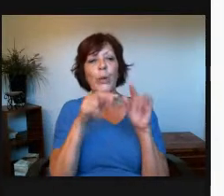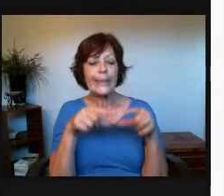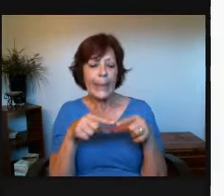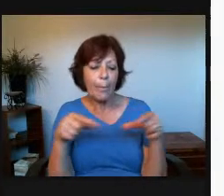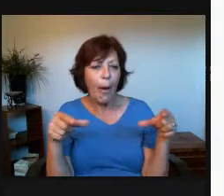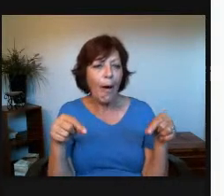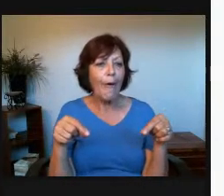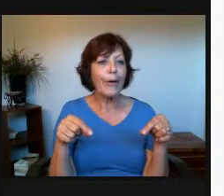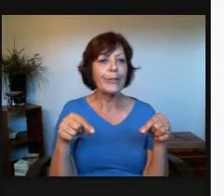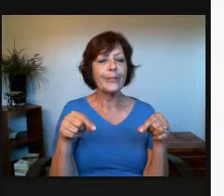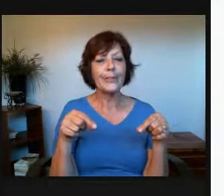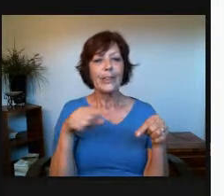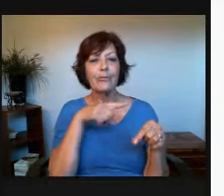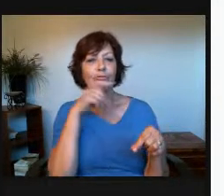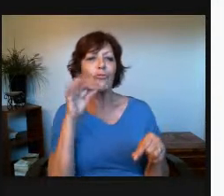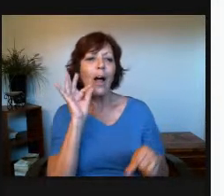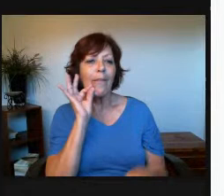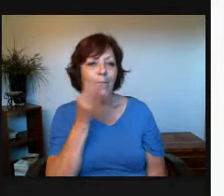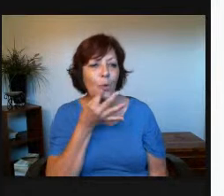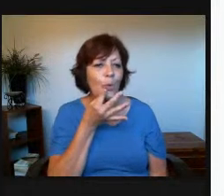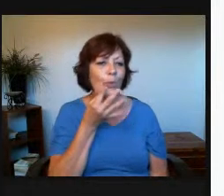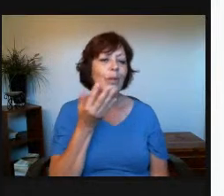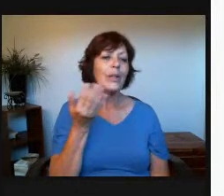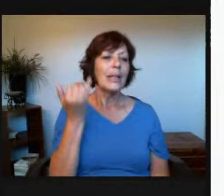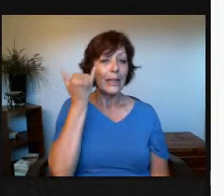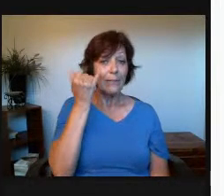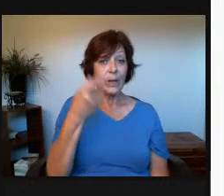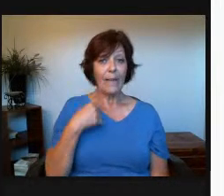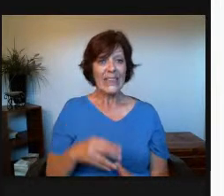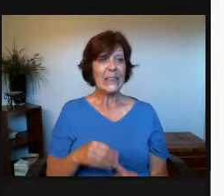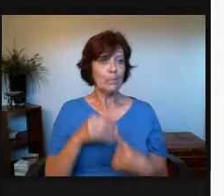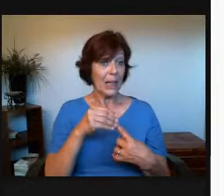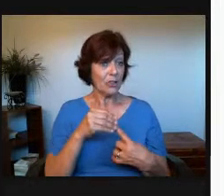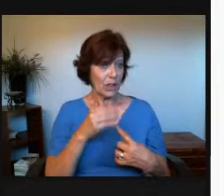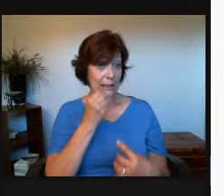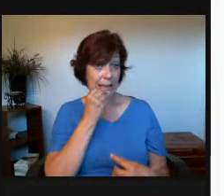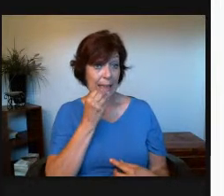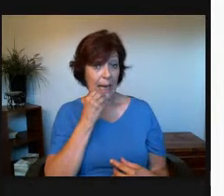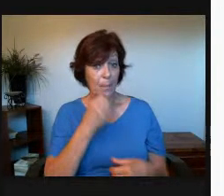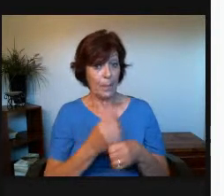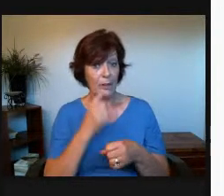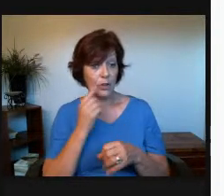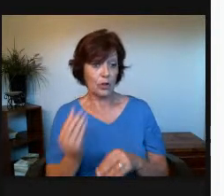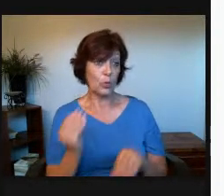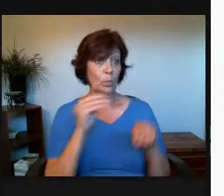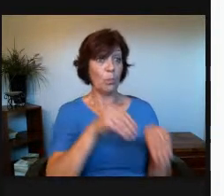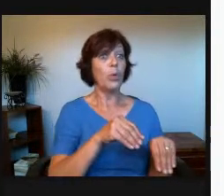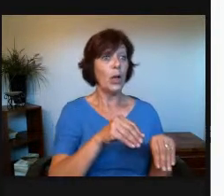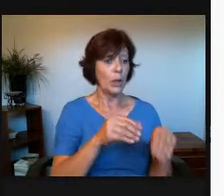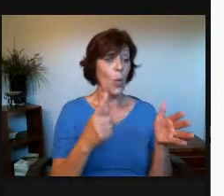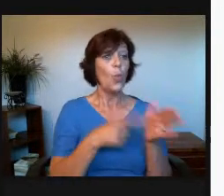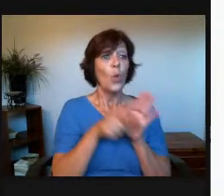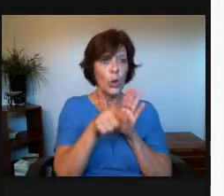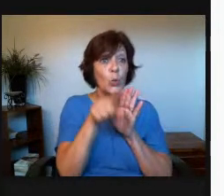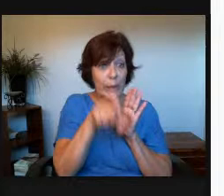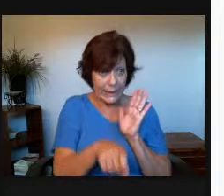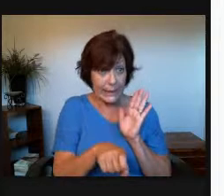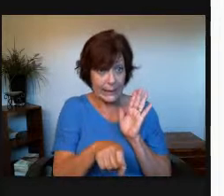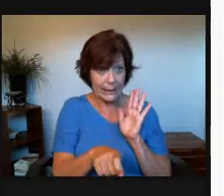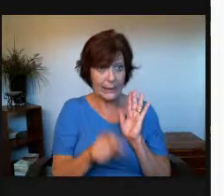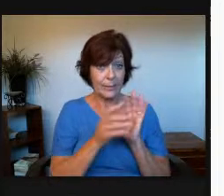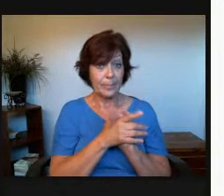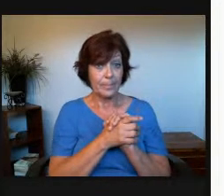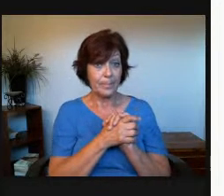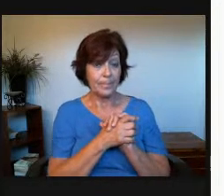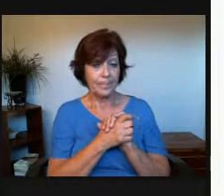granola bars, some dried fruit. If you have special diets, please make sure that you have the extra things for that